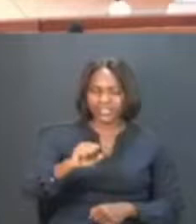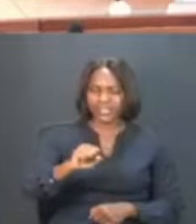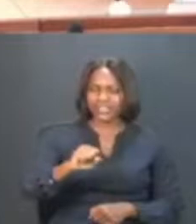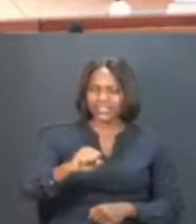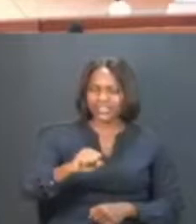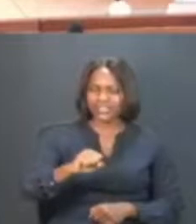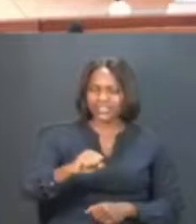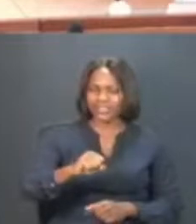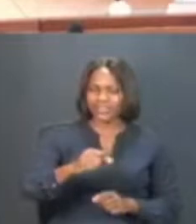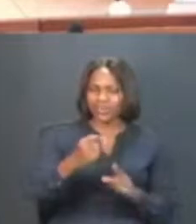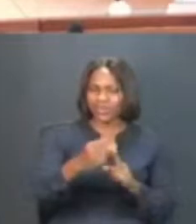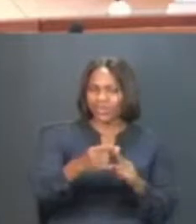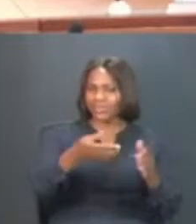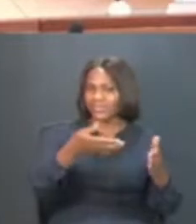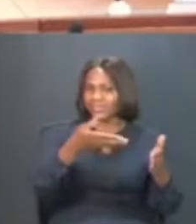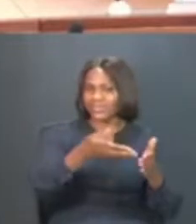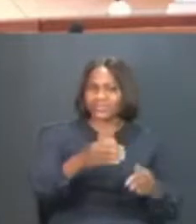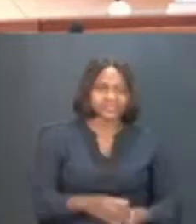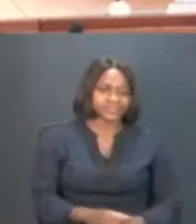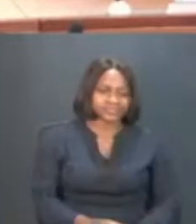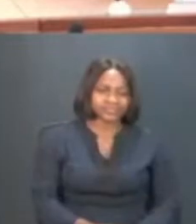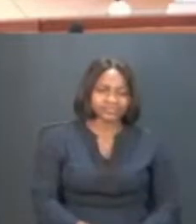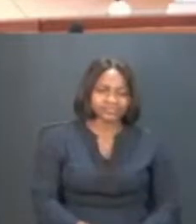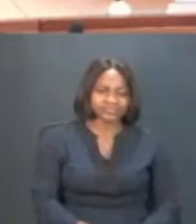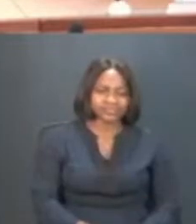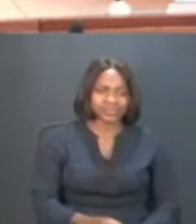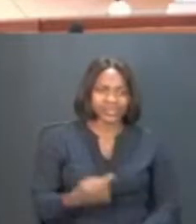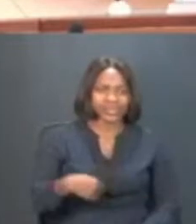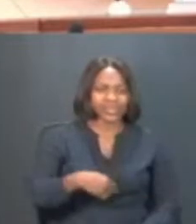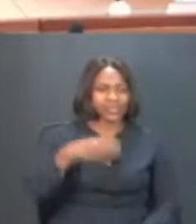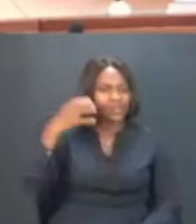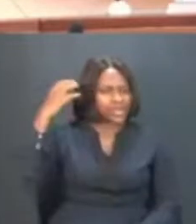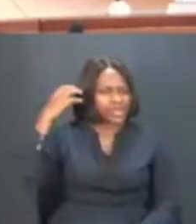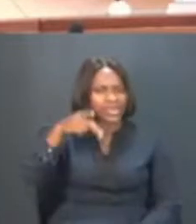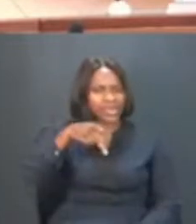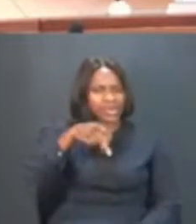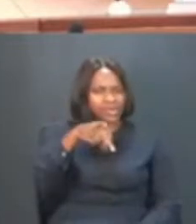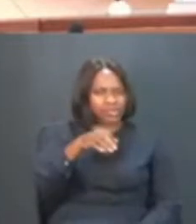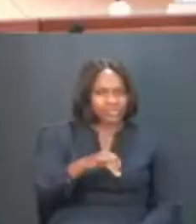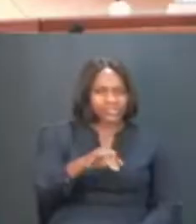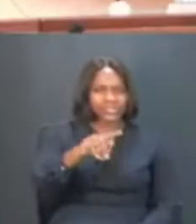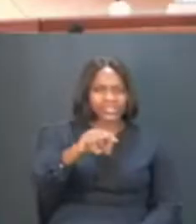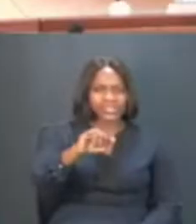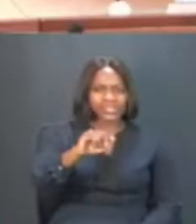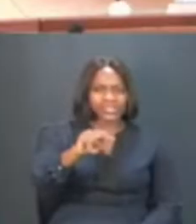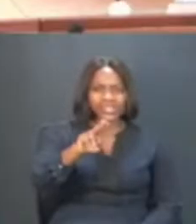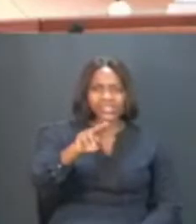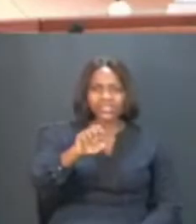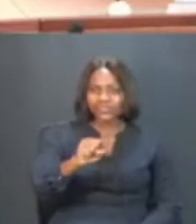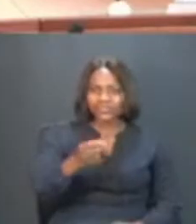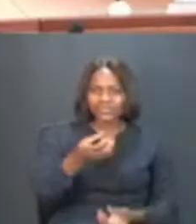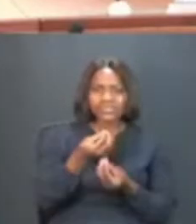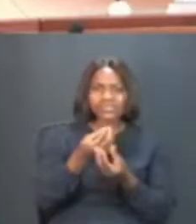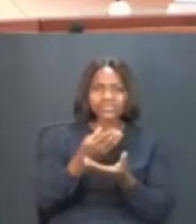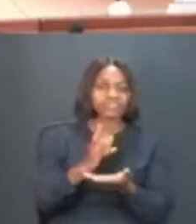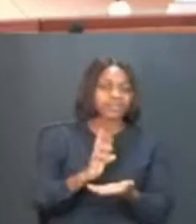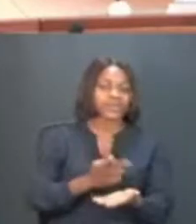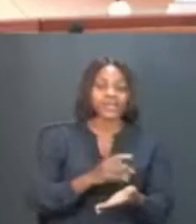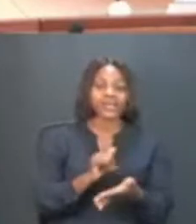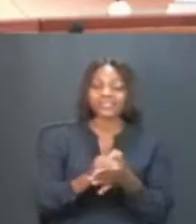Mr. Speaker, we've heard Professor Titus tell us that in as much as